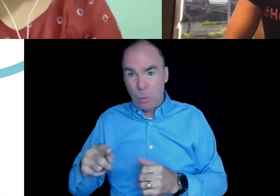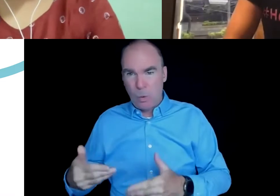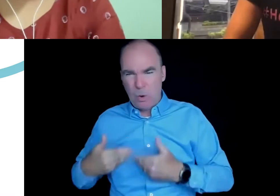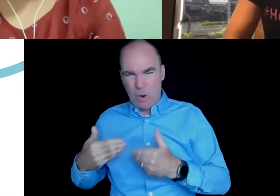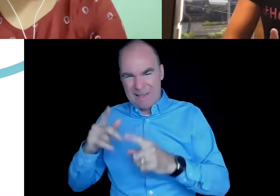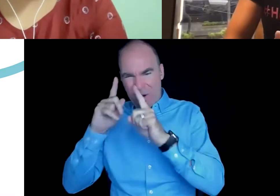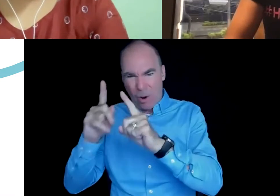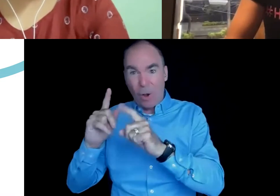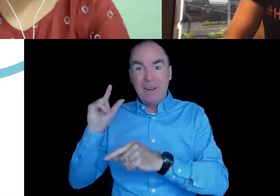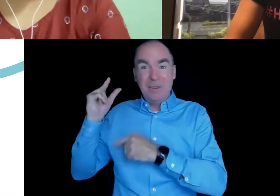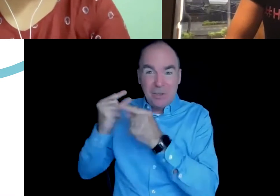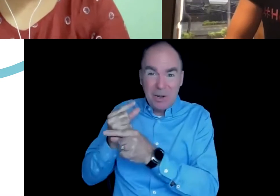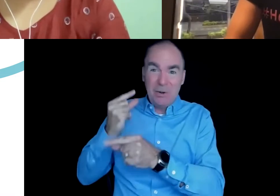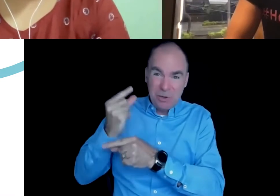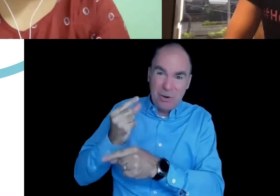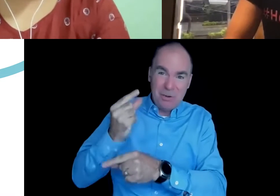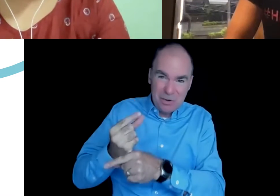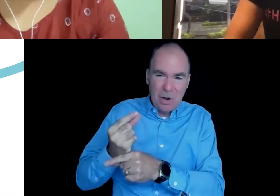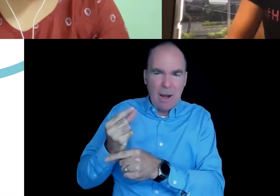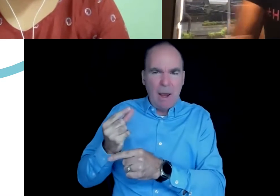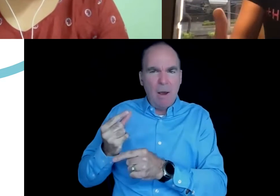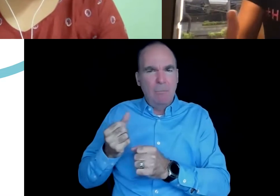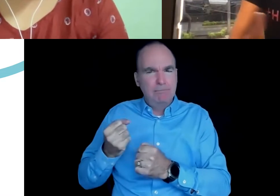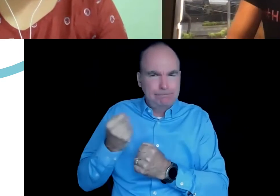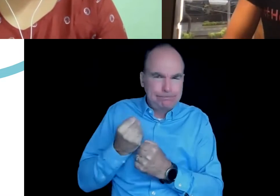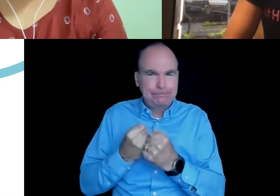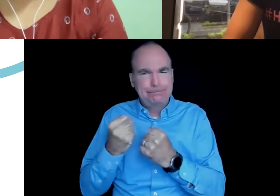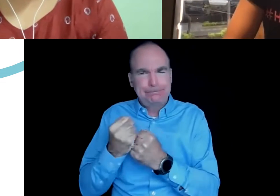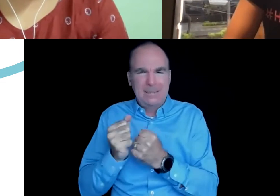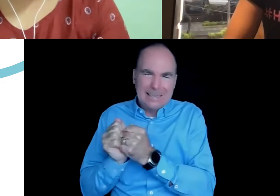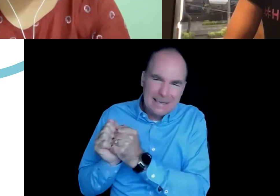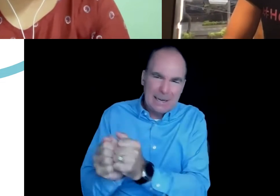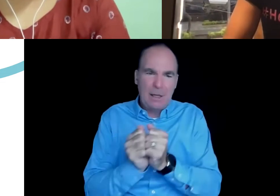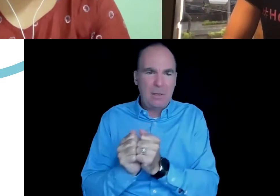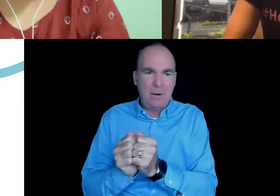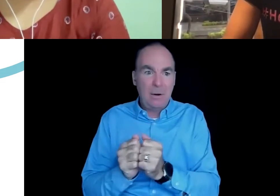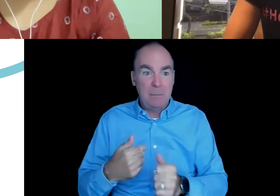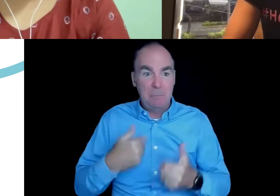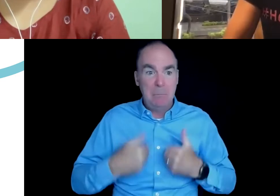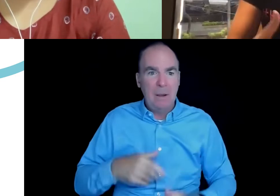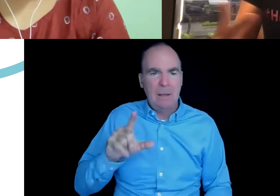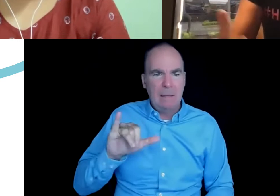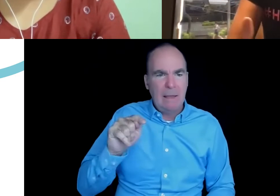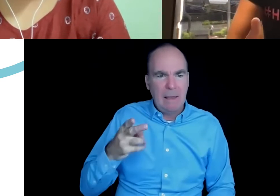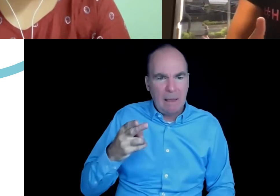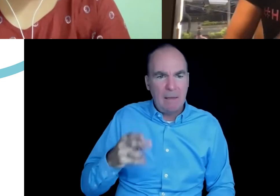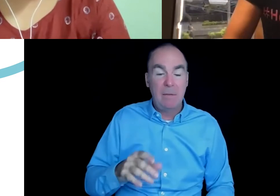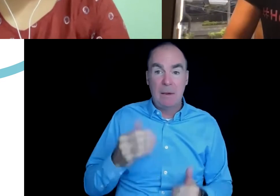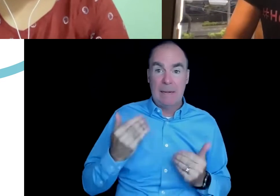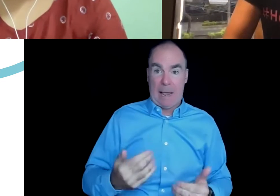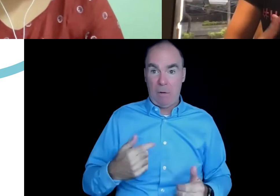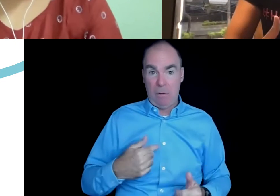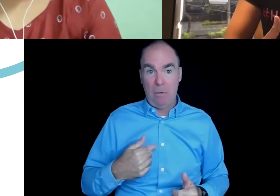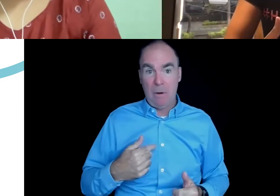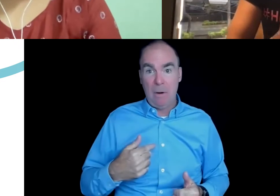solidarity. I'm Leif Abu Talib. Originally, I'm from Jordan. Now I am based in Mexico. I like to travel a lot